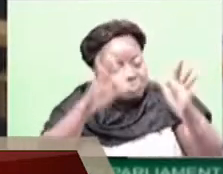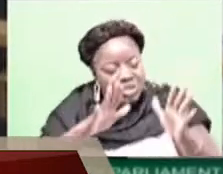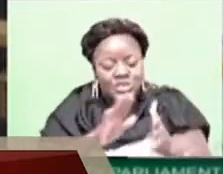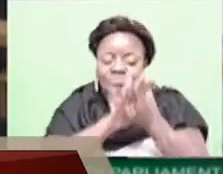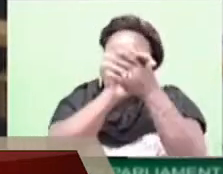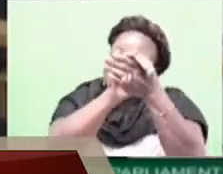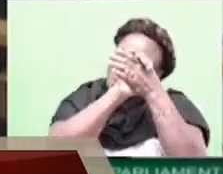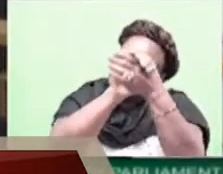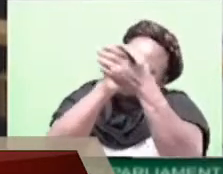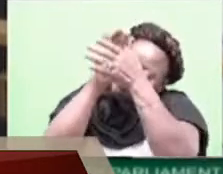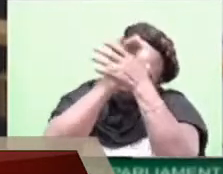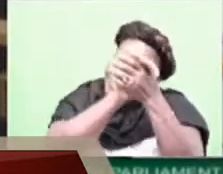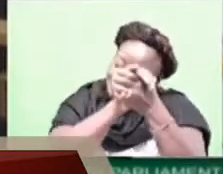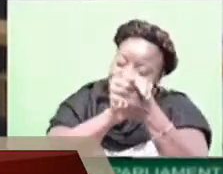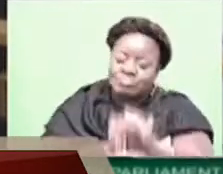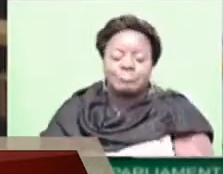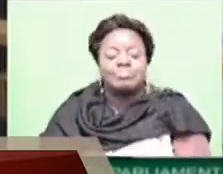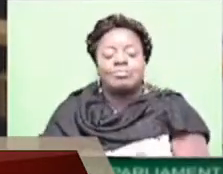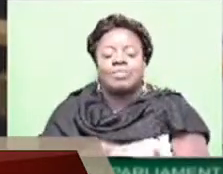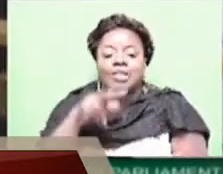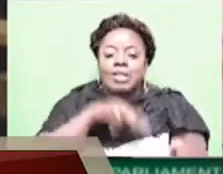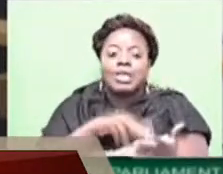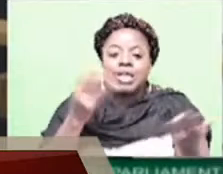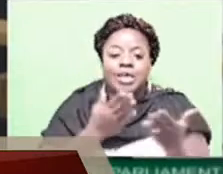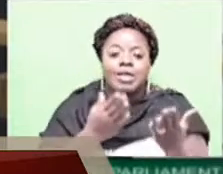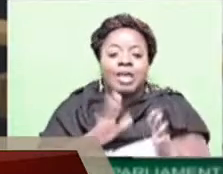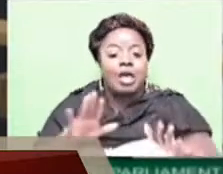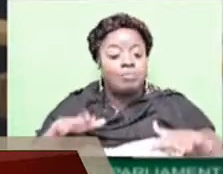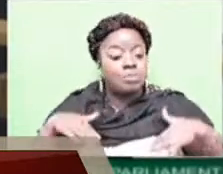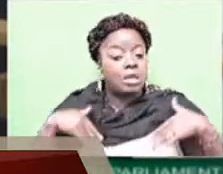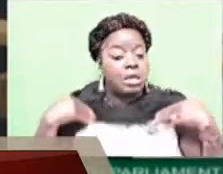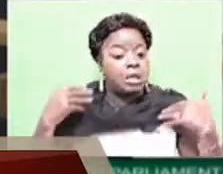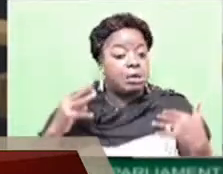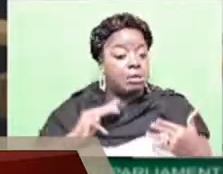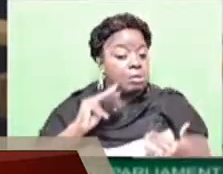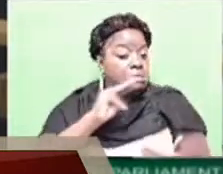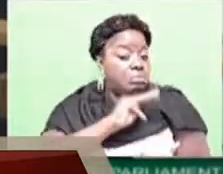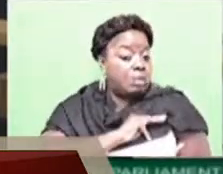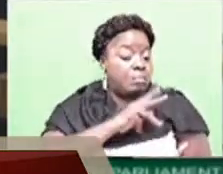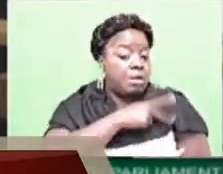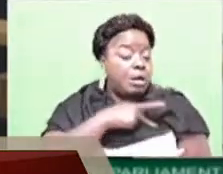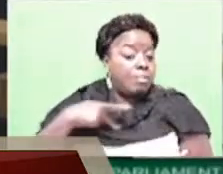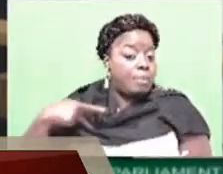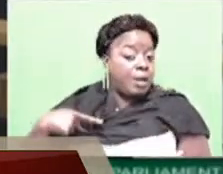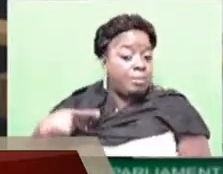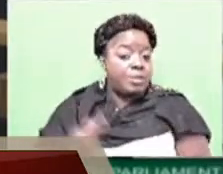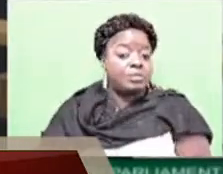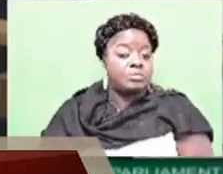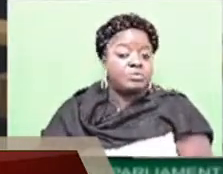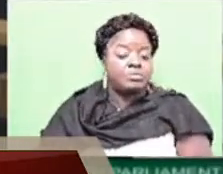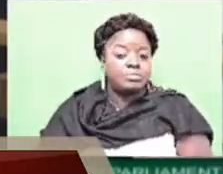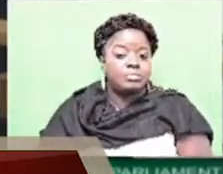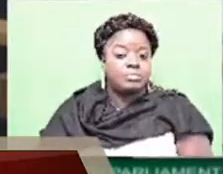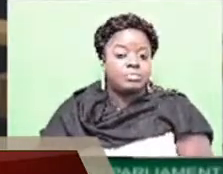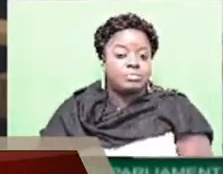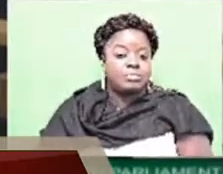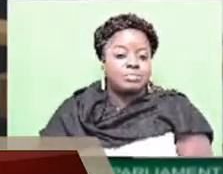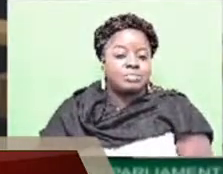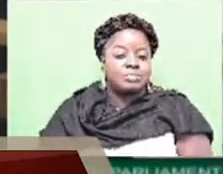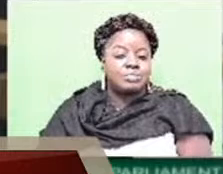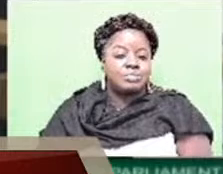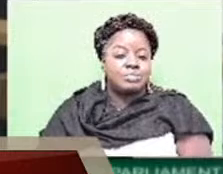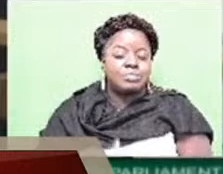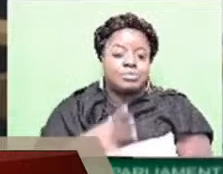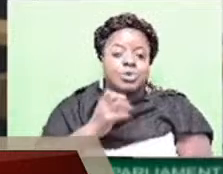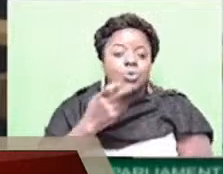And standing here, Madam President, as the youngest member of Parliament in this 12th Parliament, I want to pay special tribute to the member